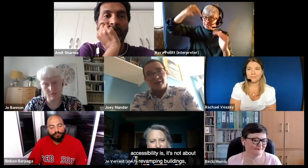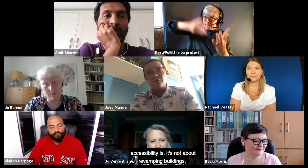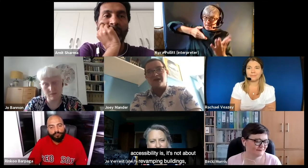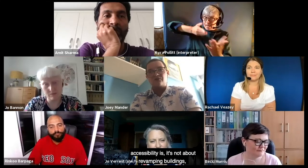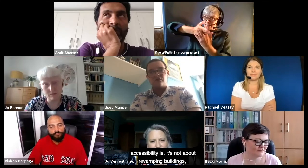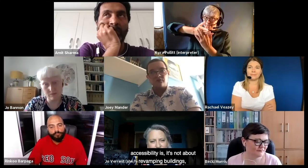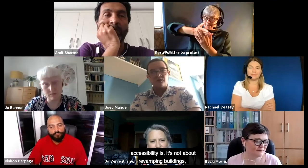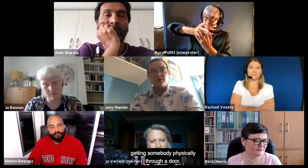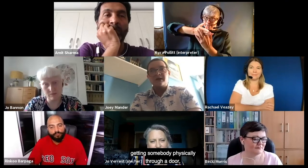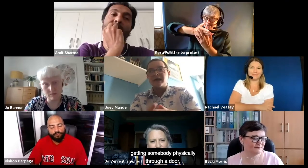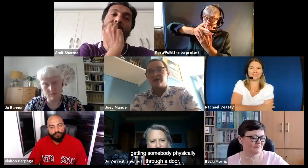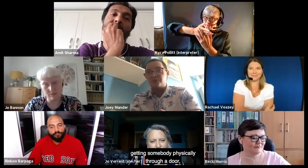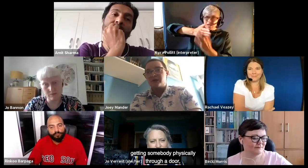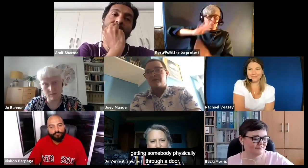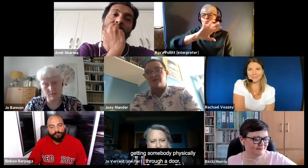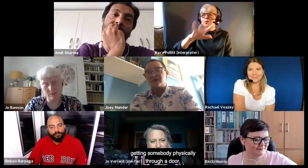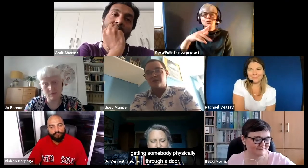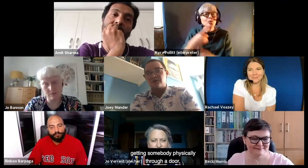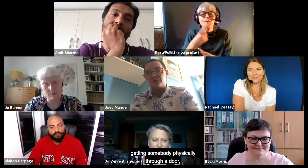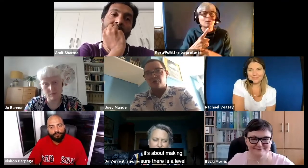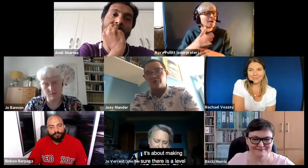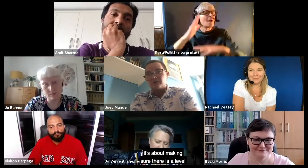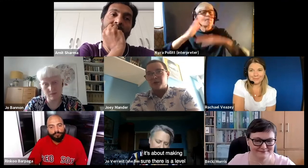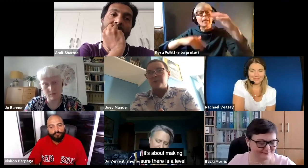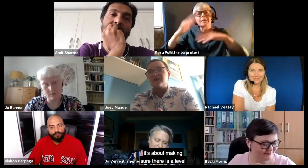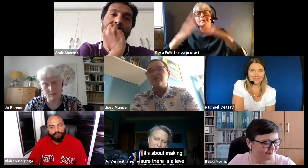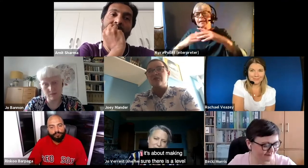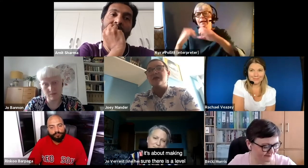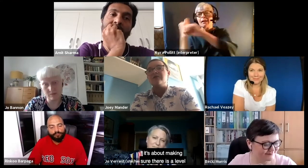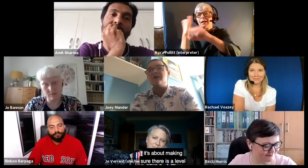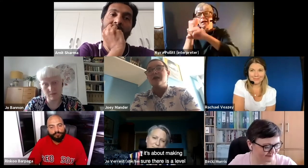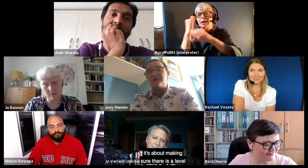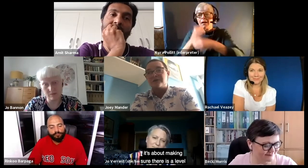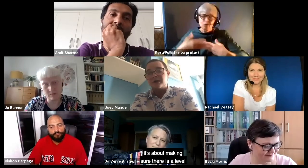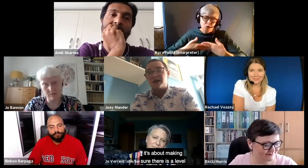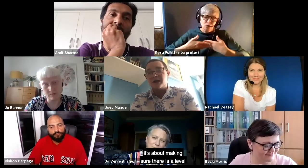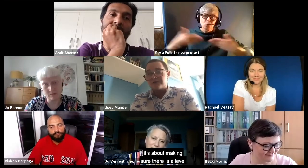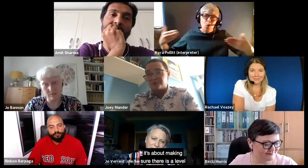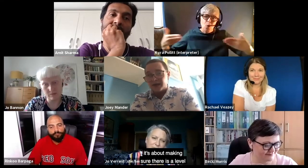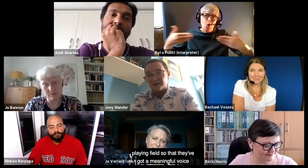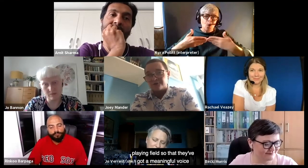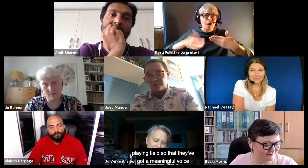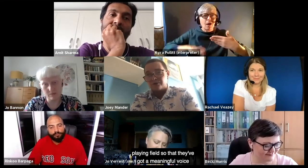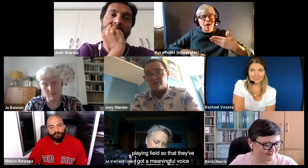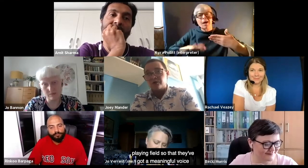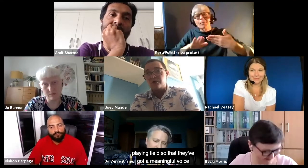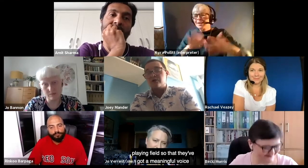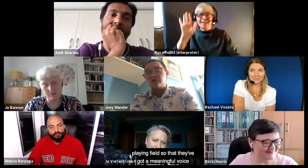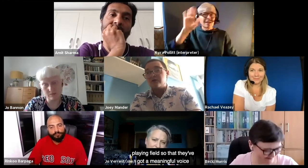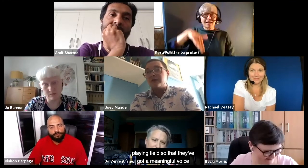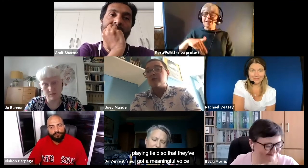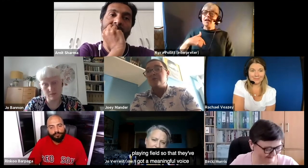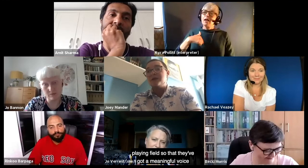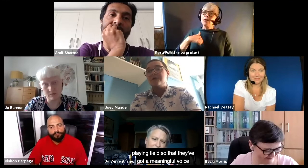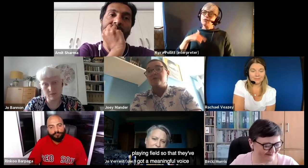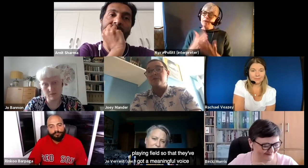revamping buildings, getting somebody physically through a door. It's about making sure that there's a level playing field so